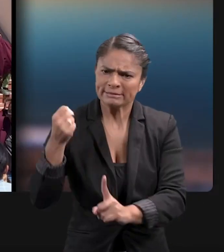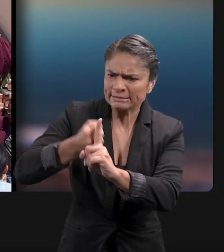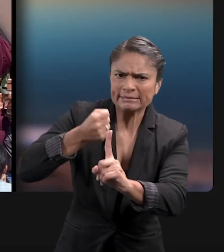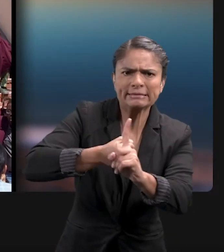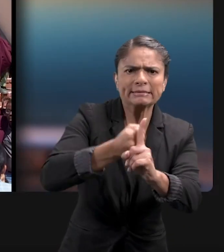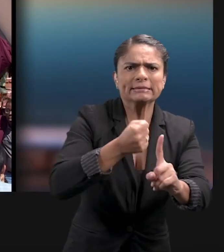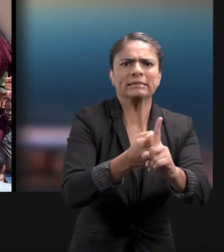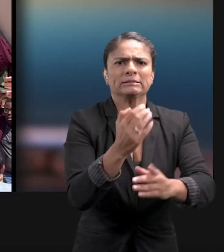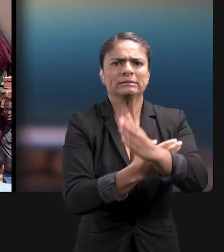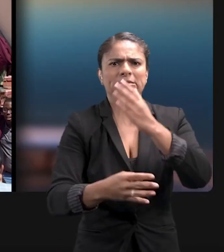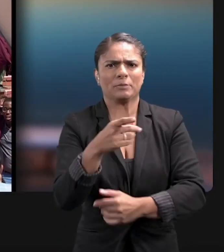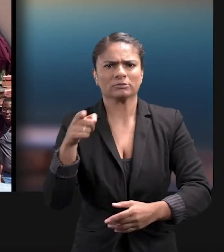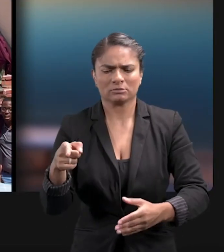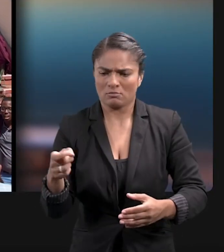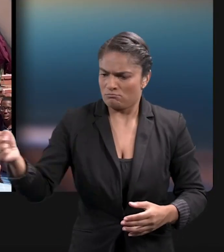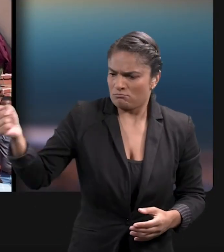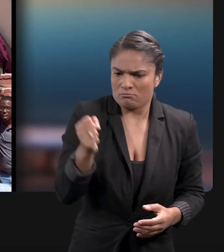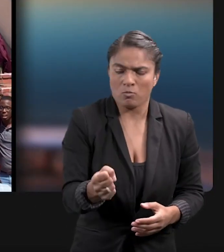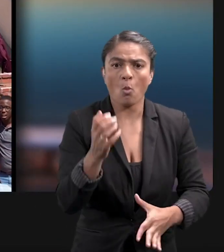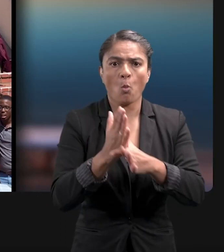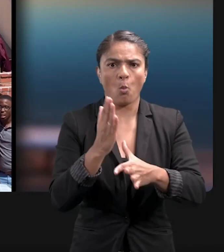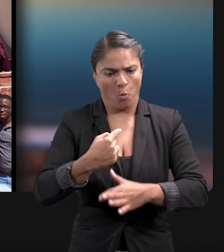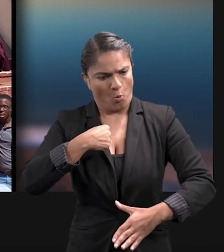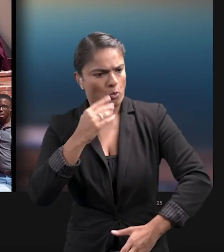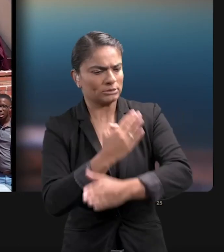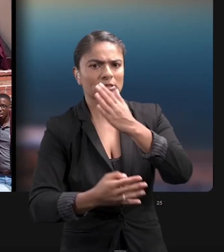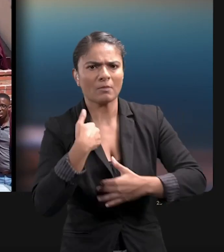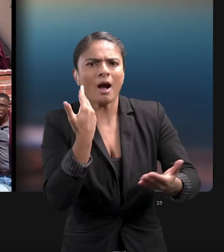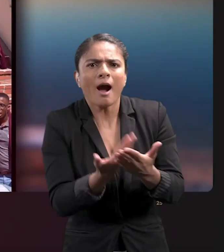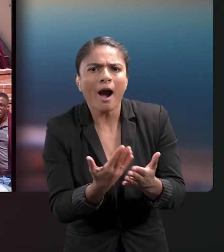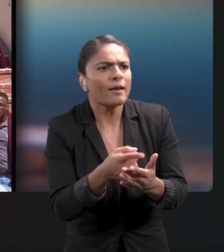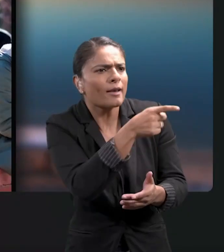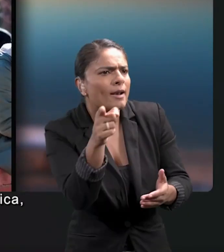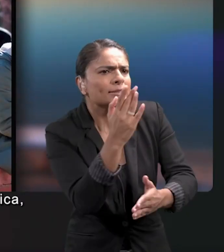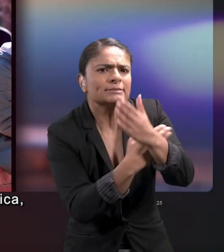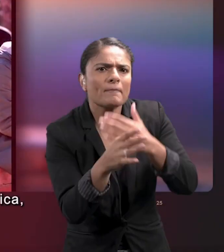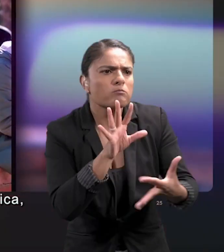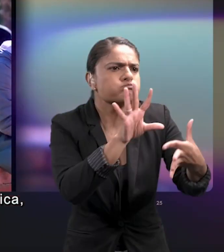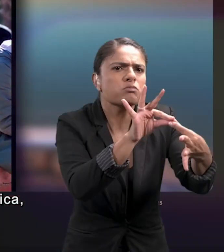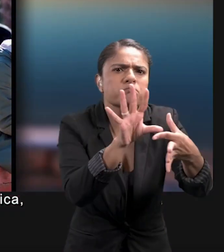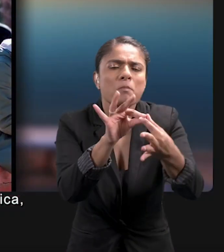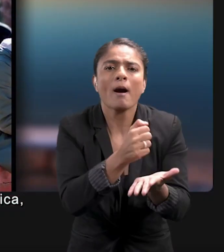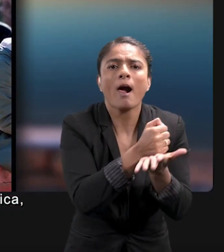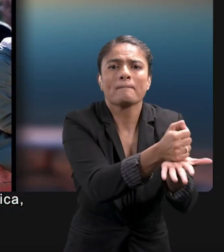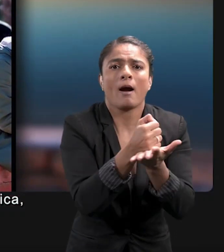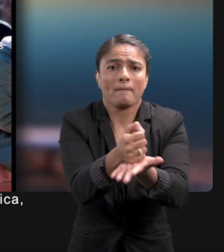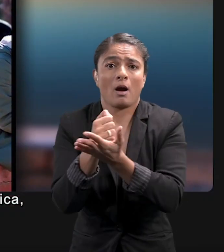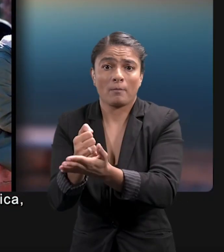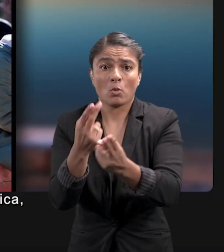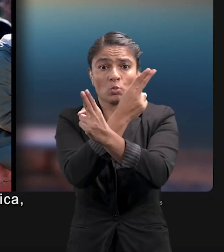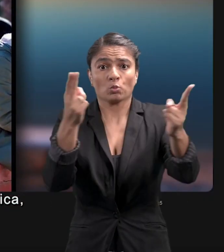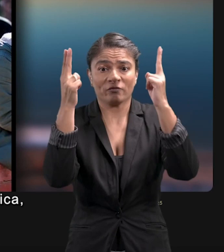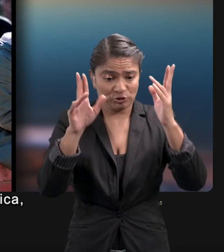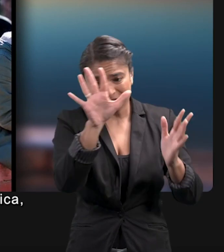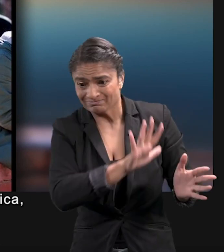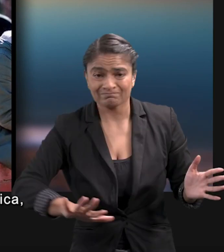with a disability who is actively being employed in the role to help other disabled students. I think in universities at large in South Africa,